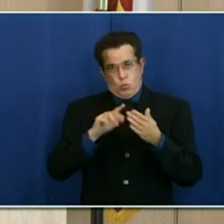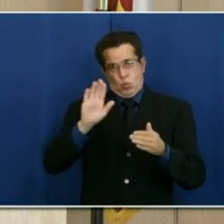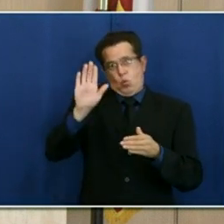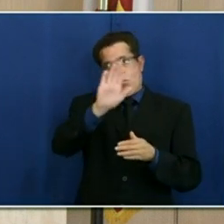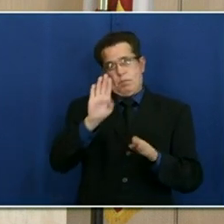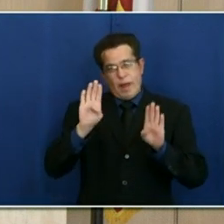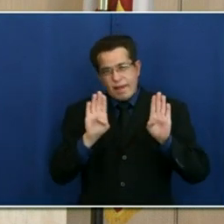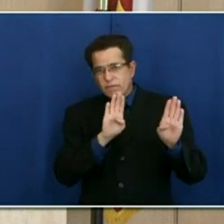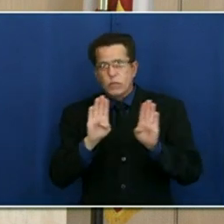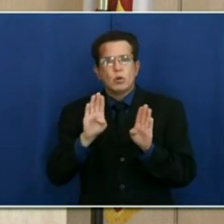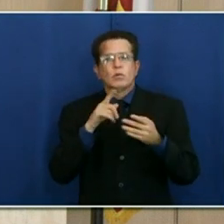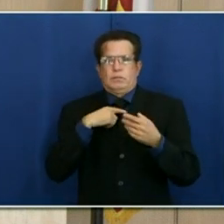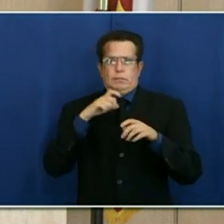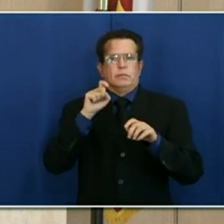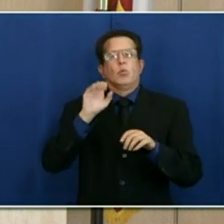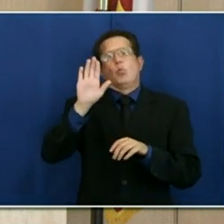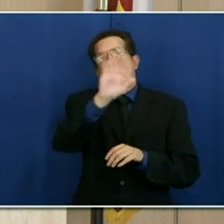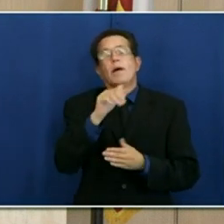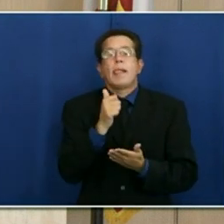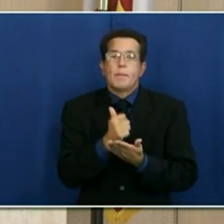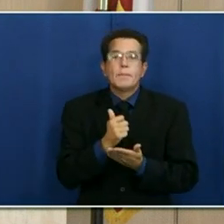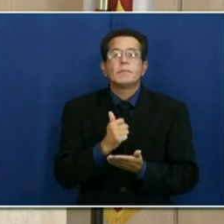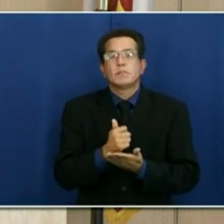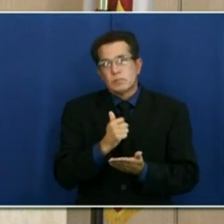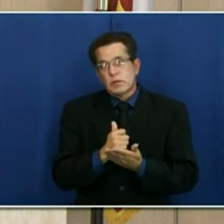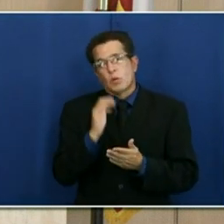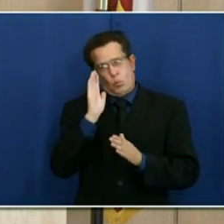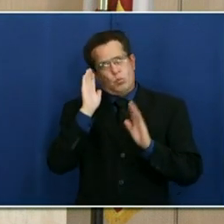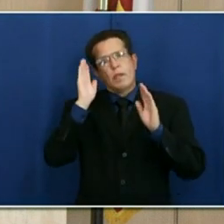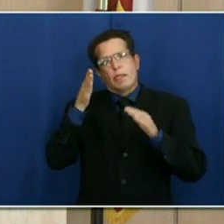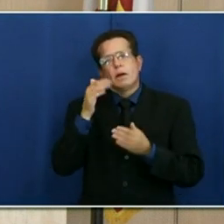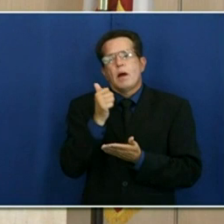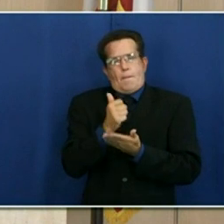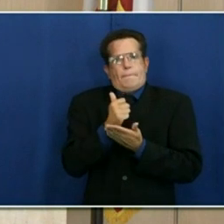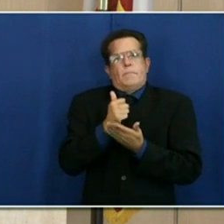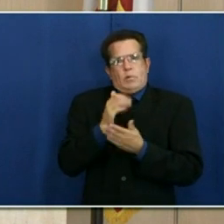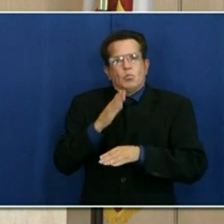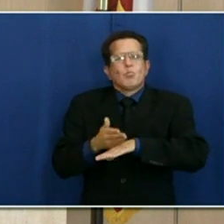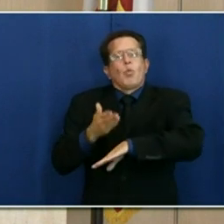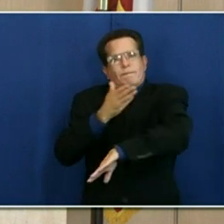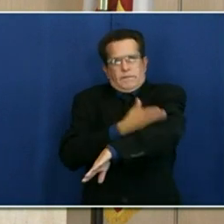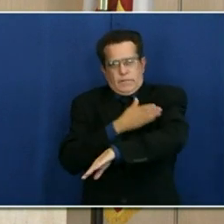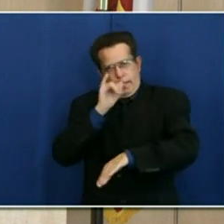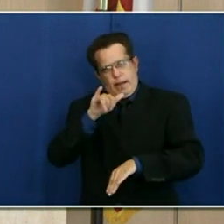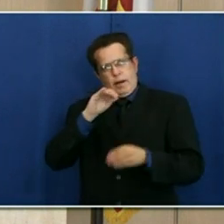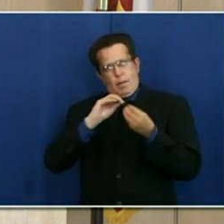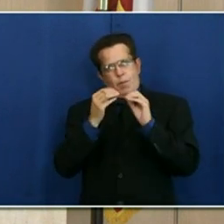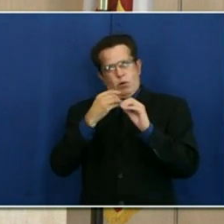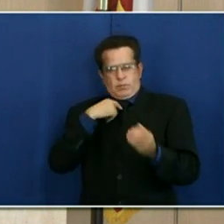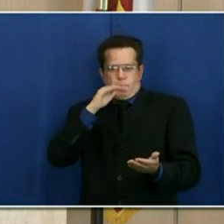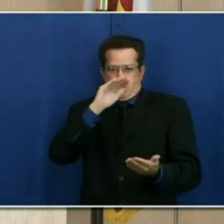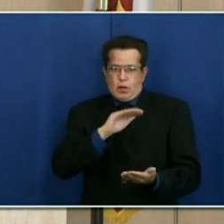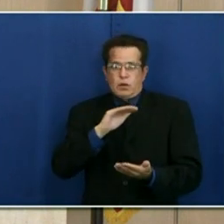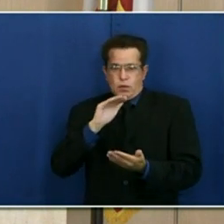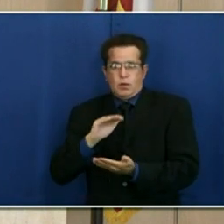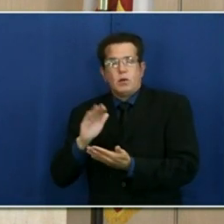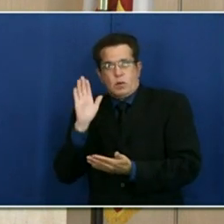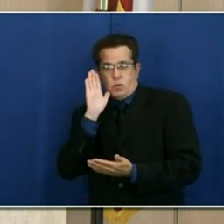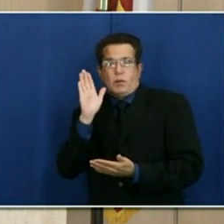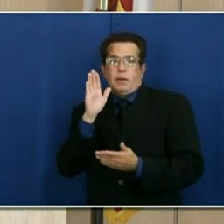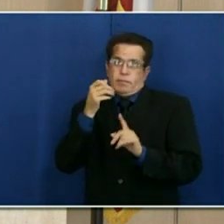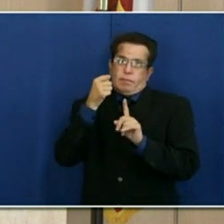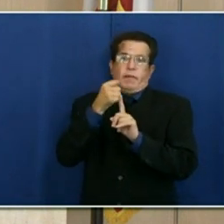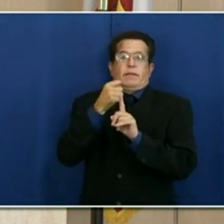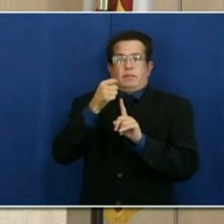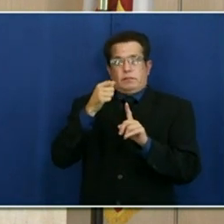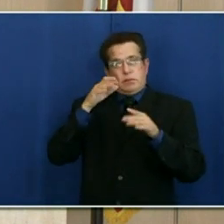are asking you to take will help improve and have an impact on whether